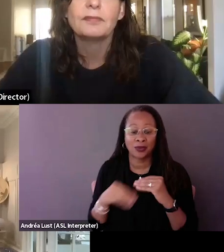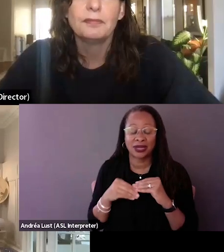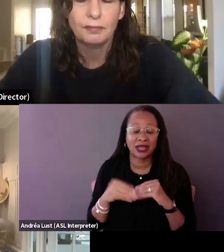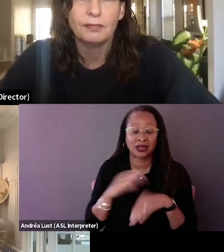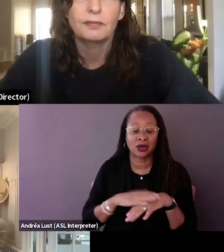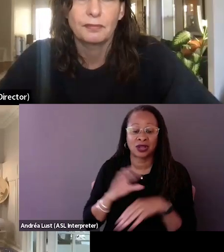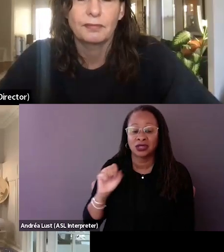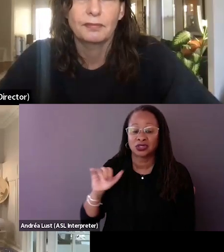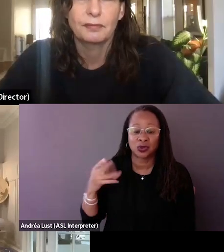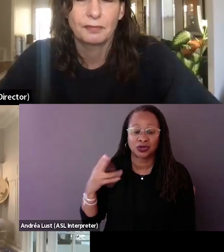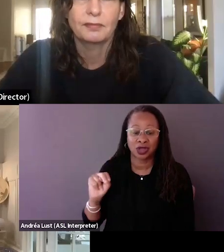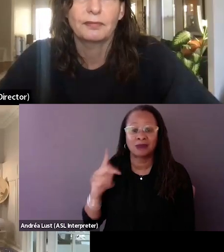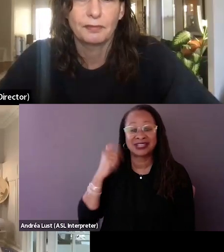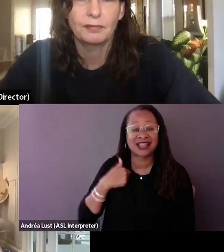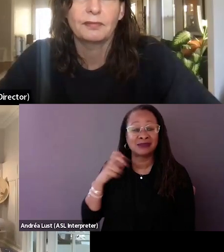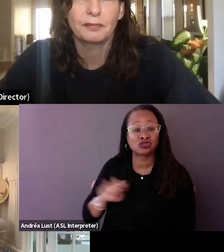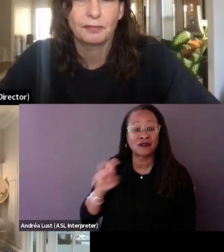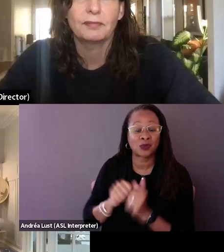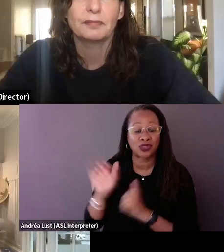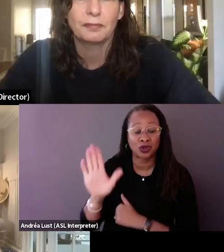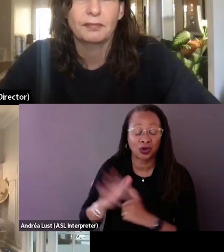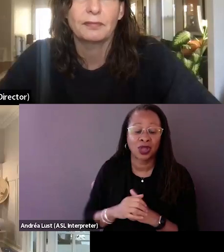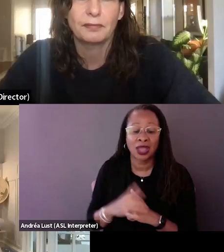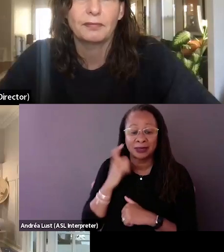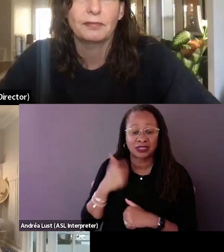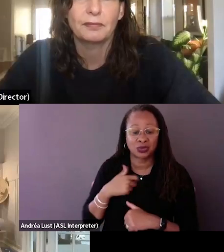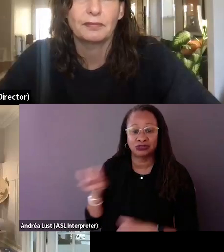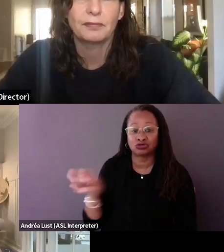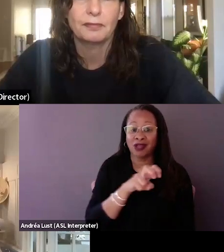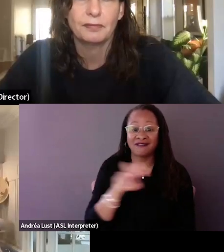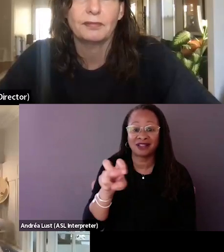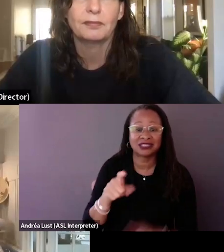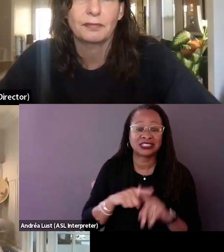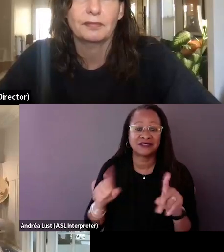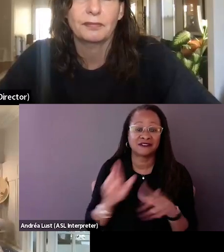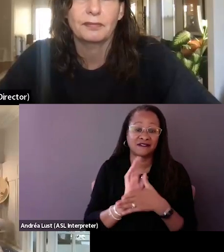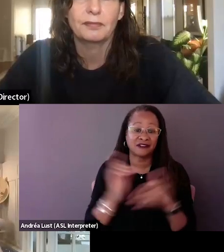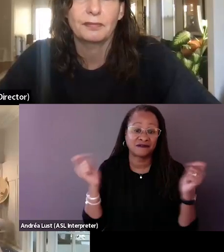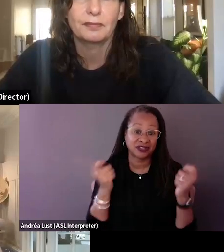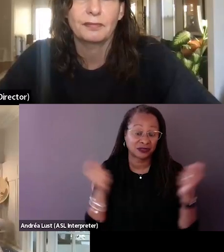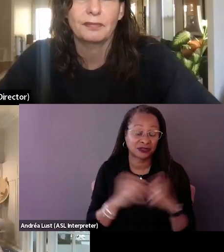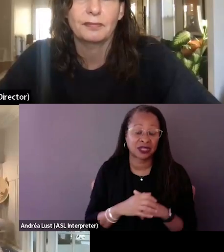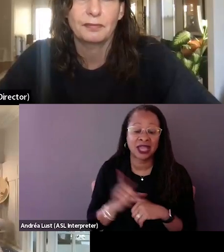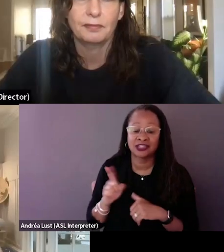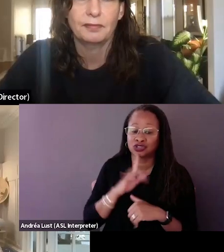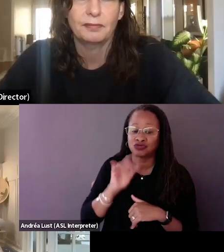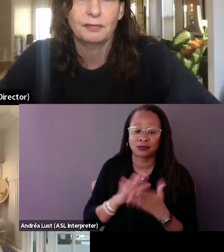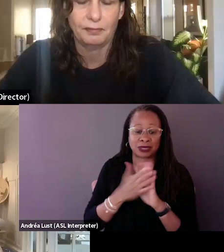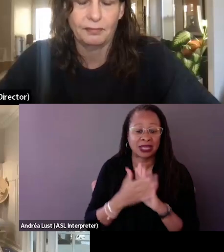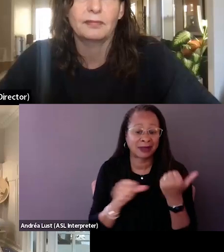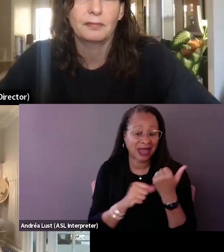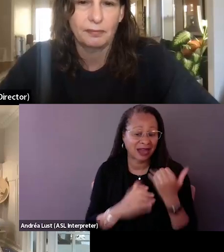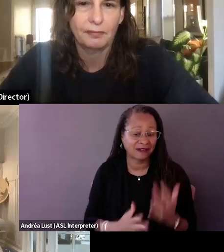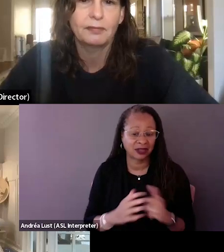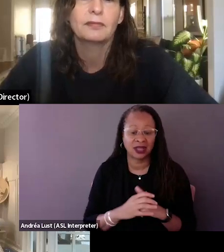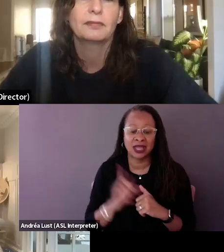just because I've been traveling with her. We've been traveling to various film festivals. She has really become an advocate.